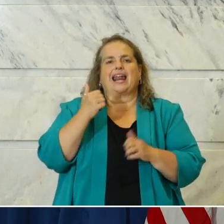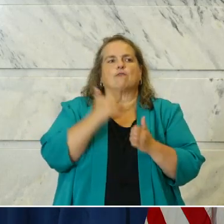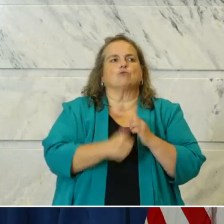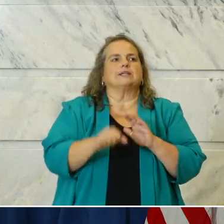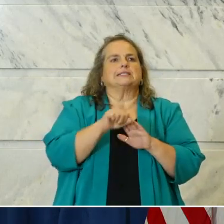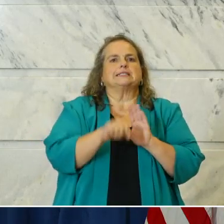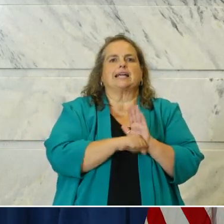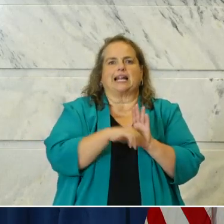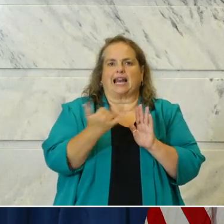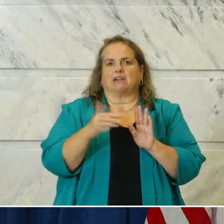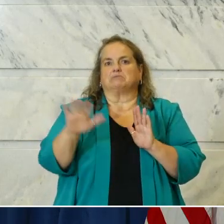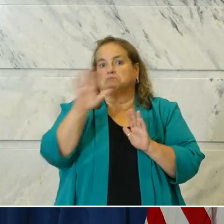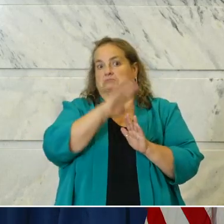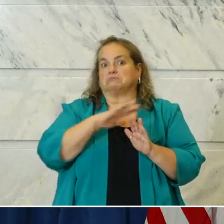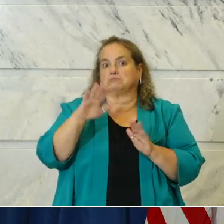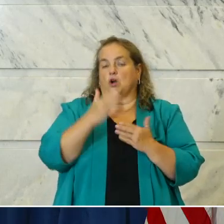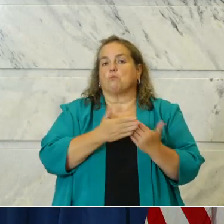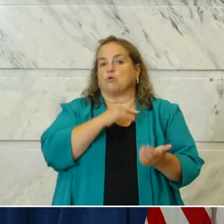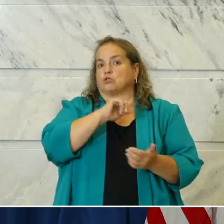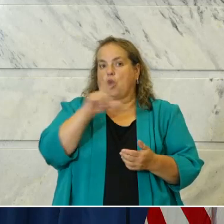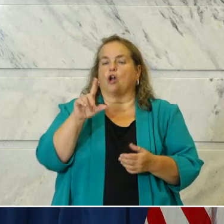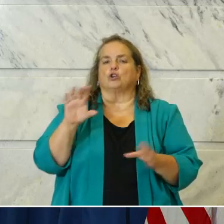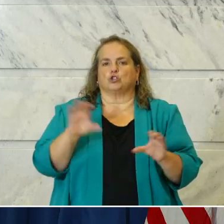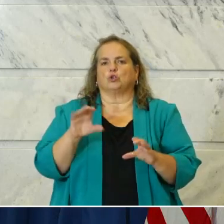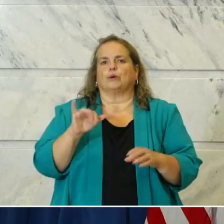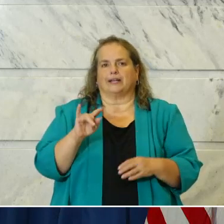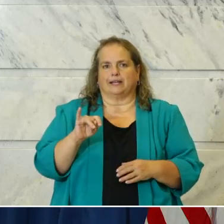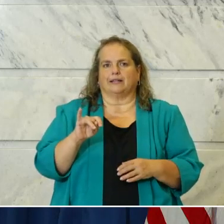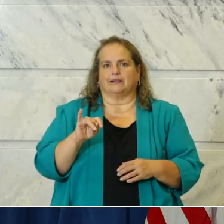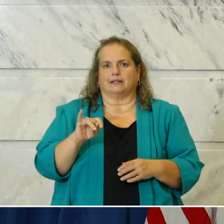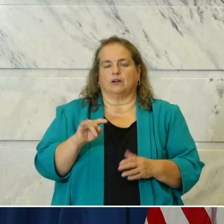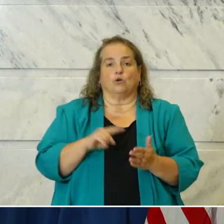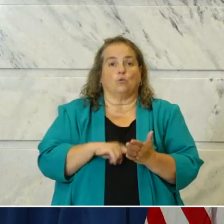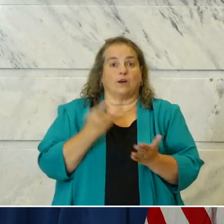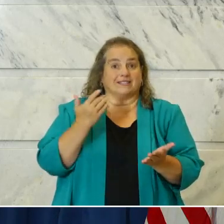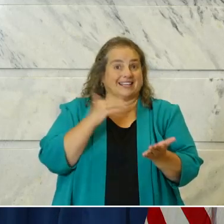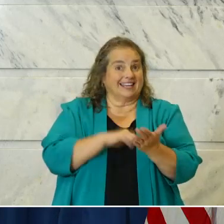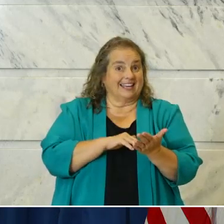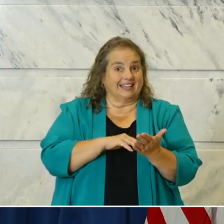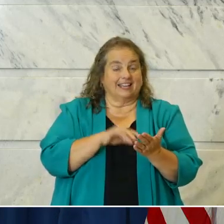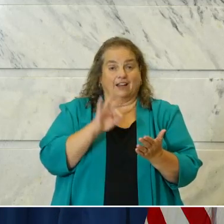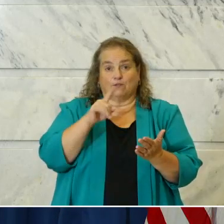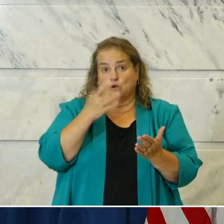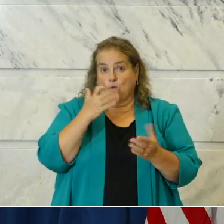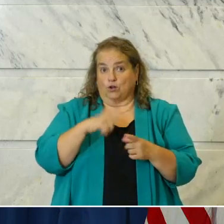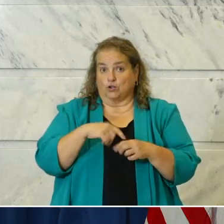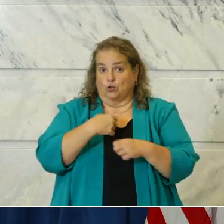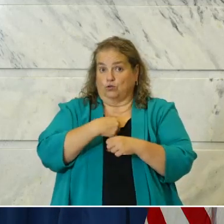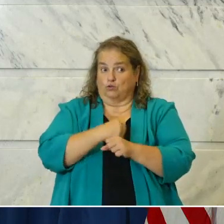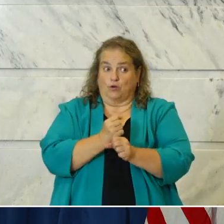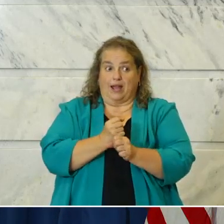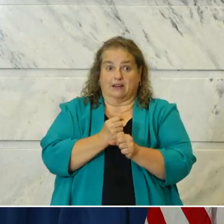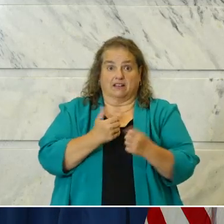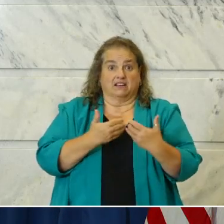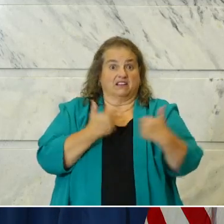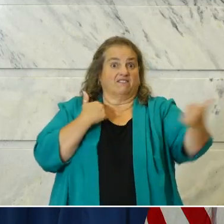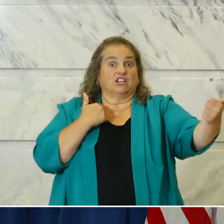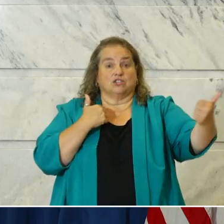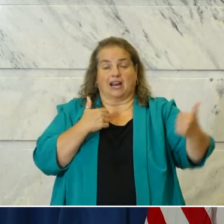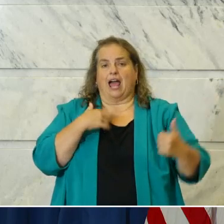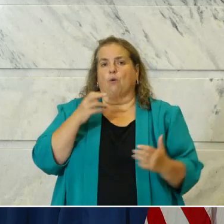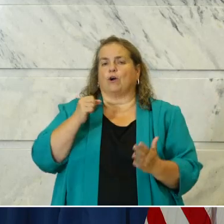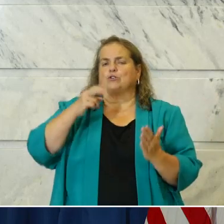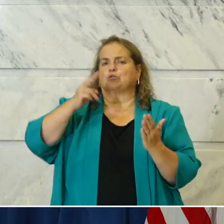it. And once again, for anybody who wants to try to create division, I was just reading